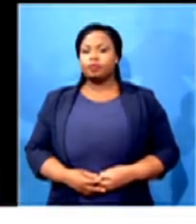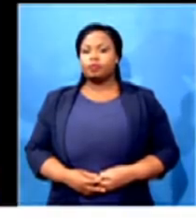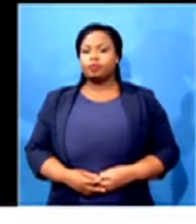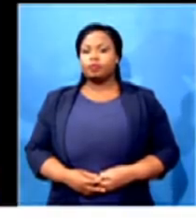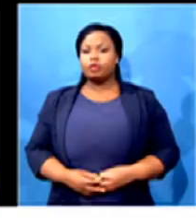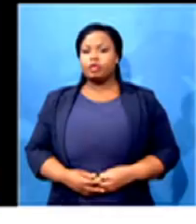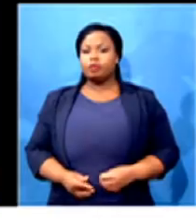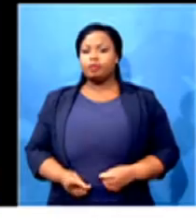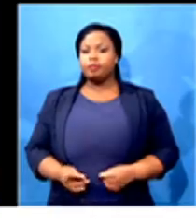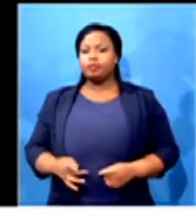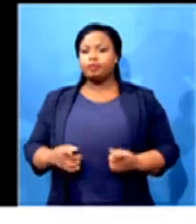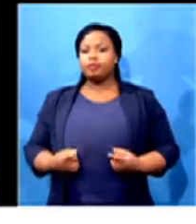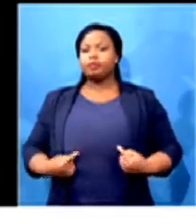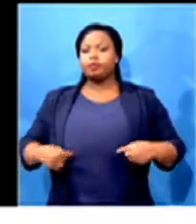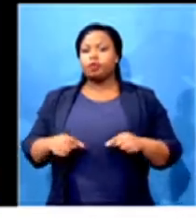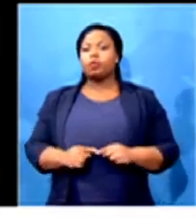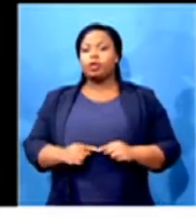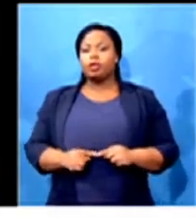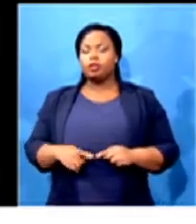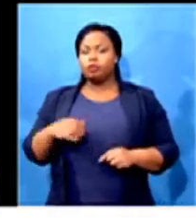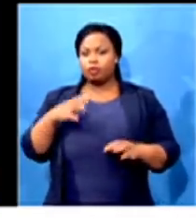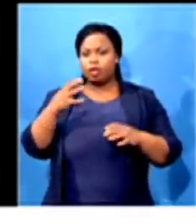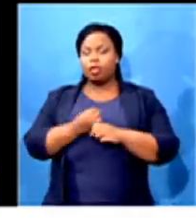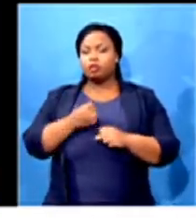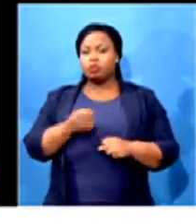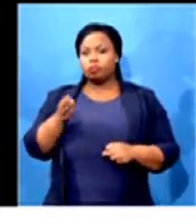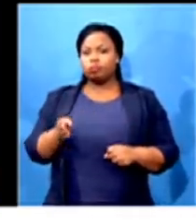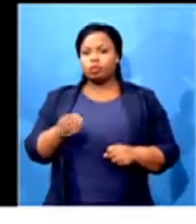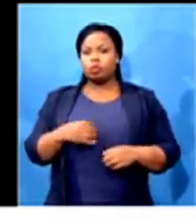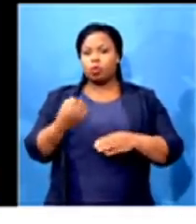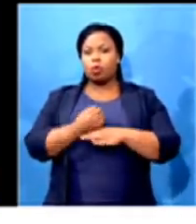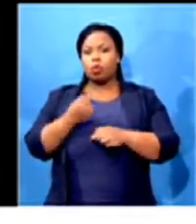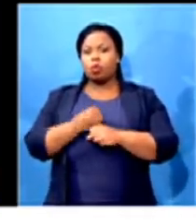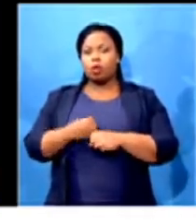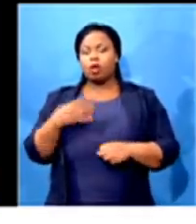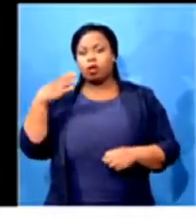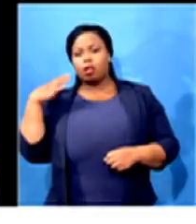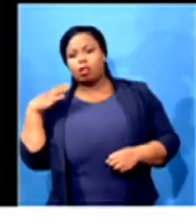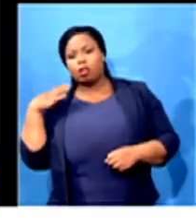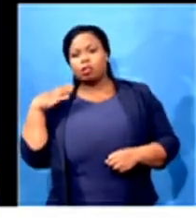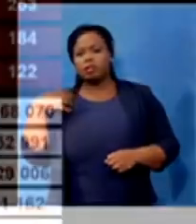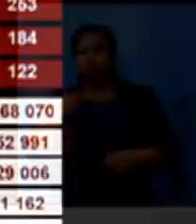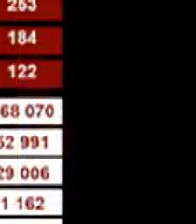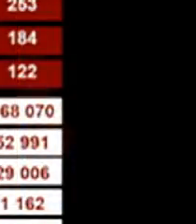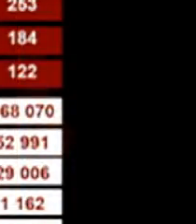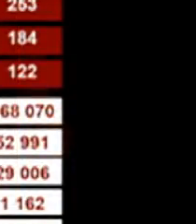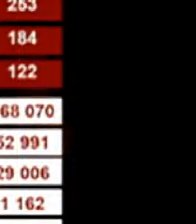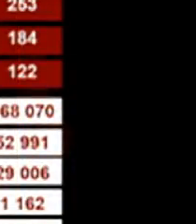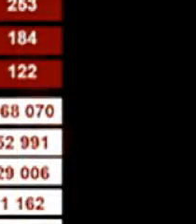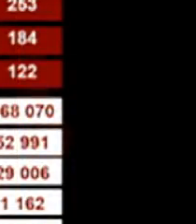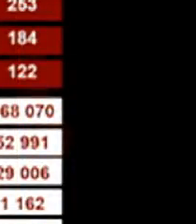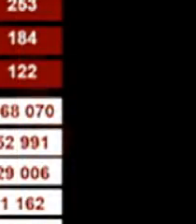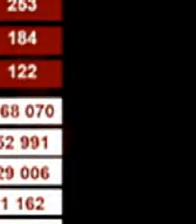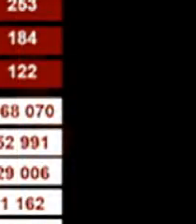but we couldn't stay shocked forever. We had to get into action. So, fortunately, we had already identified a couple